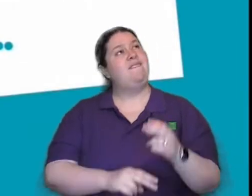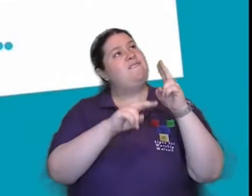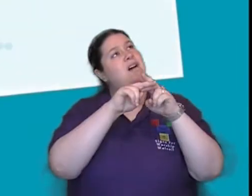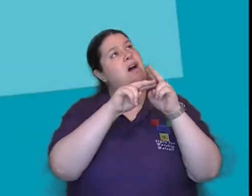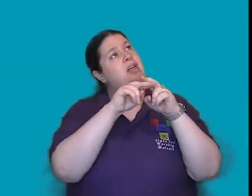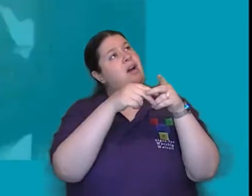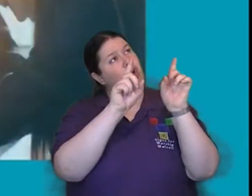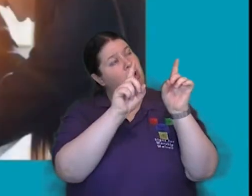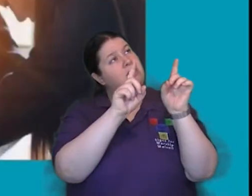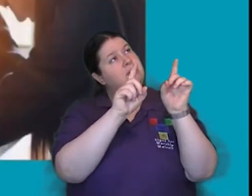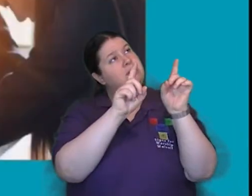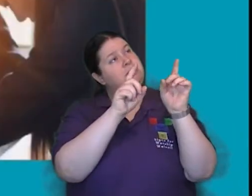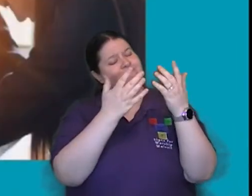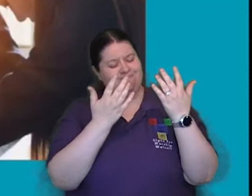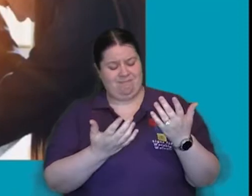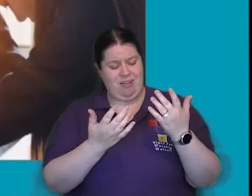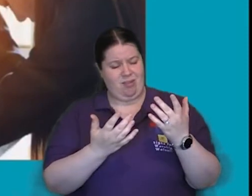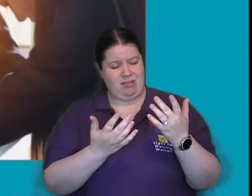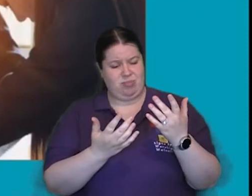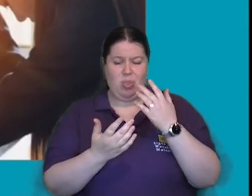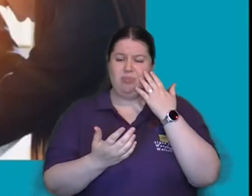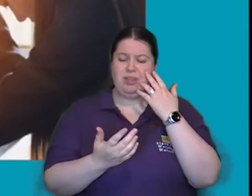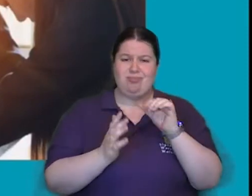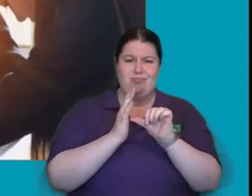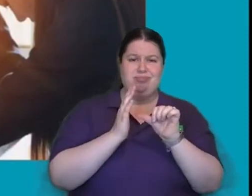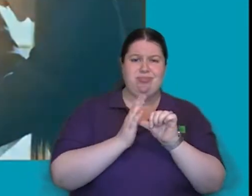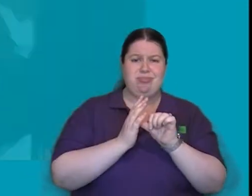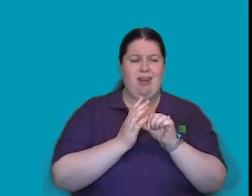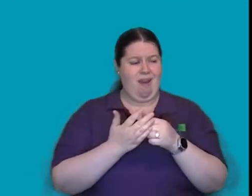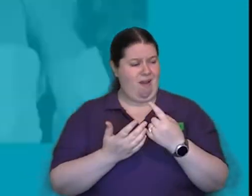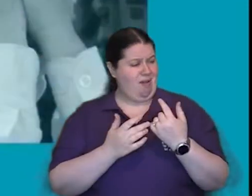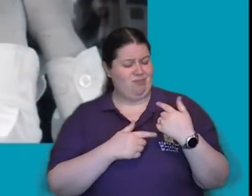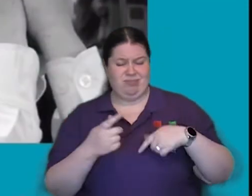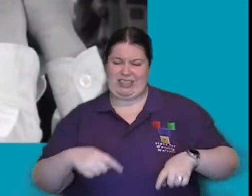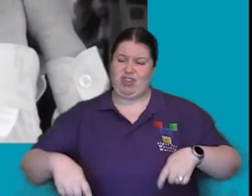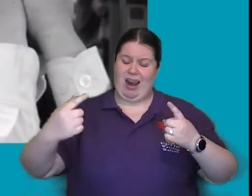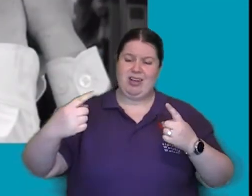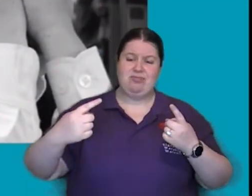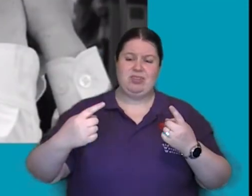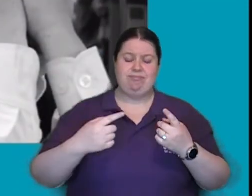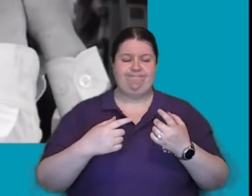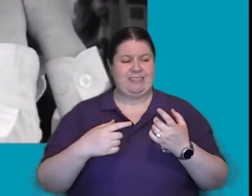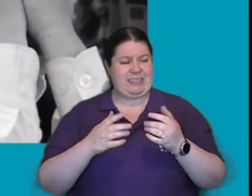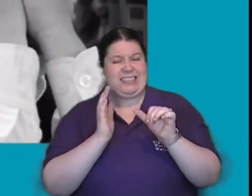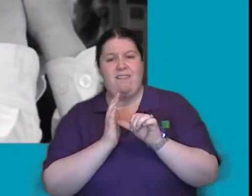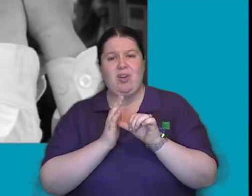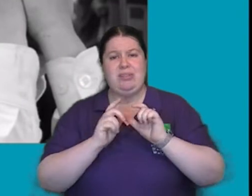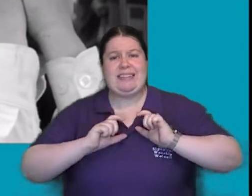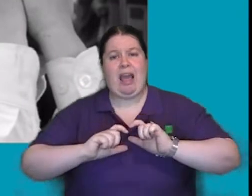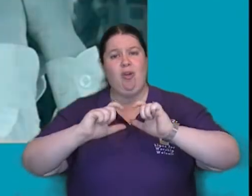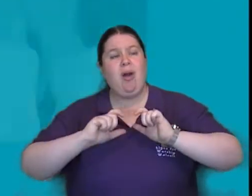Father God, it's hard when things are tough. And sometimes it's hard to keep